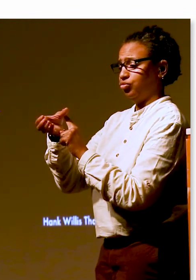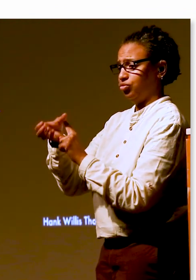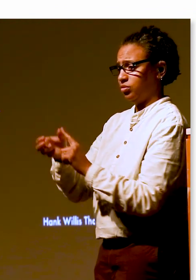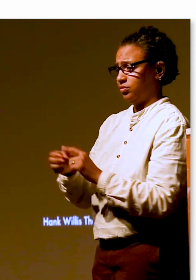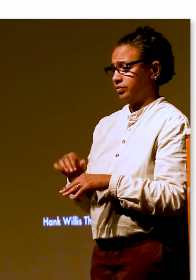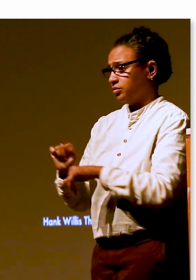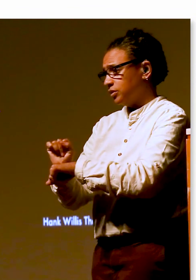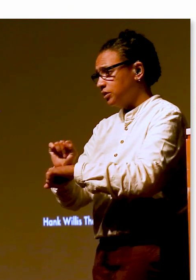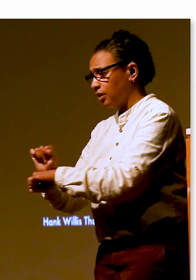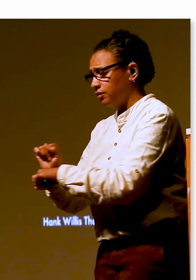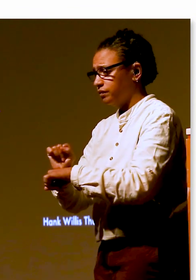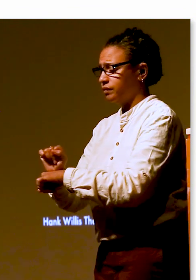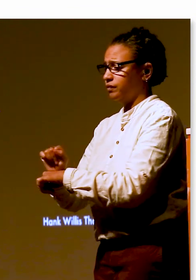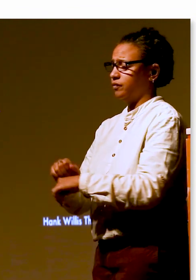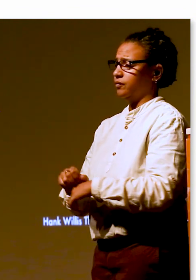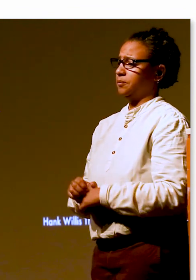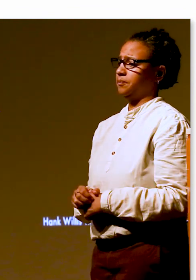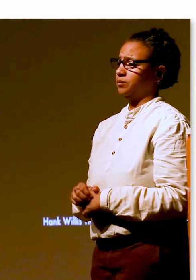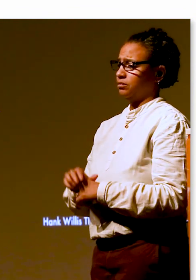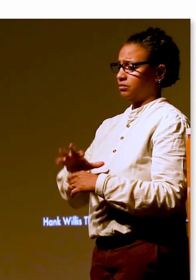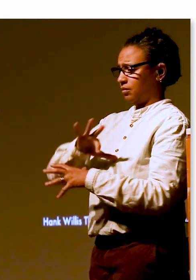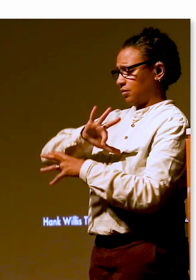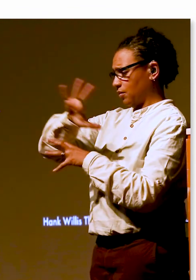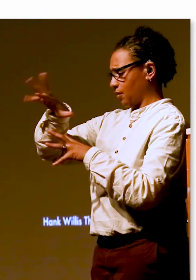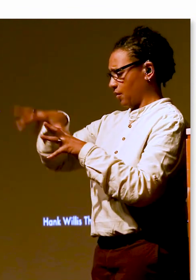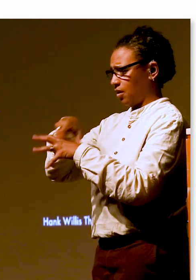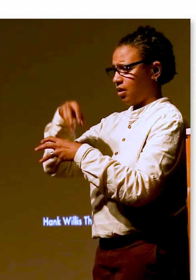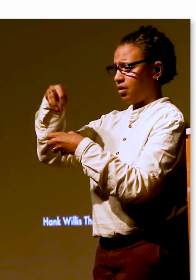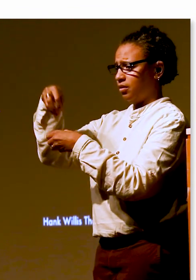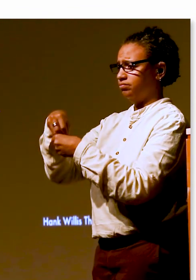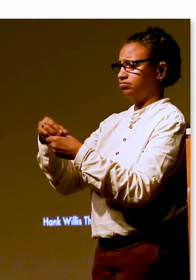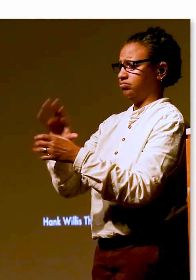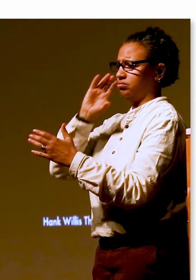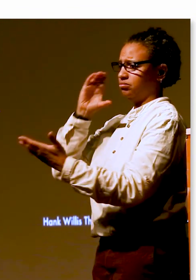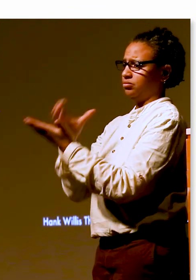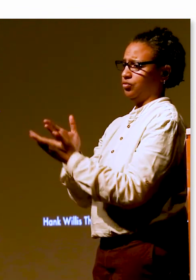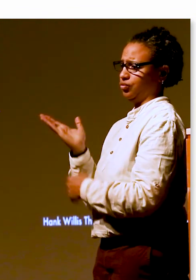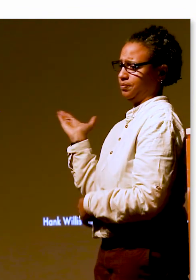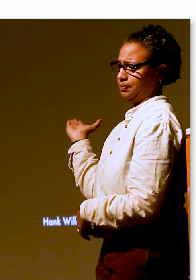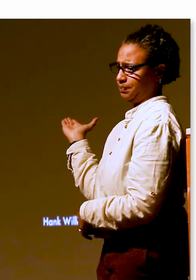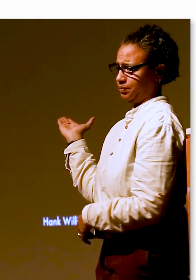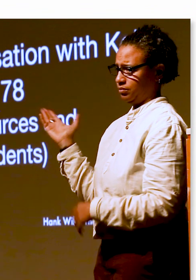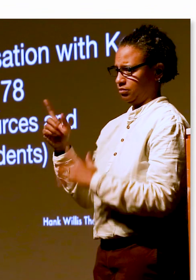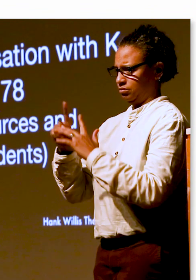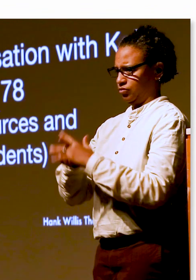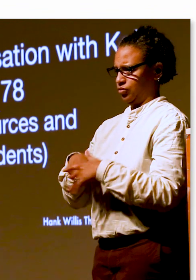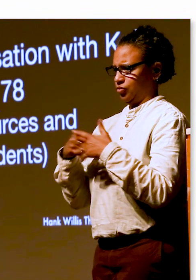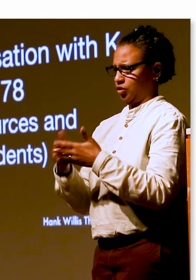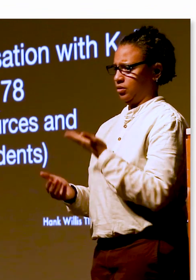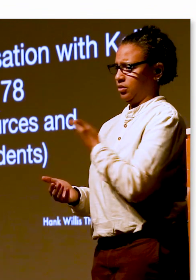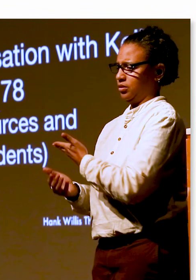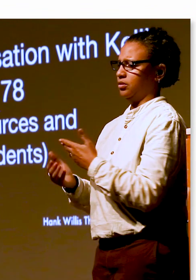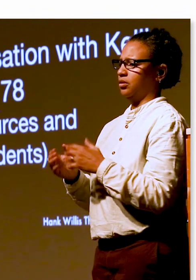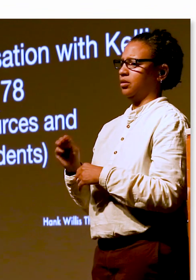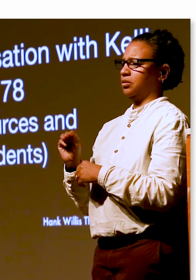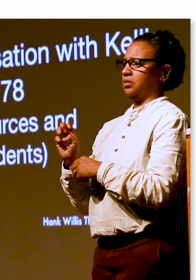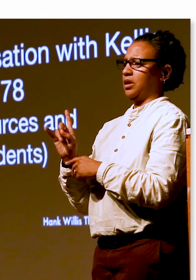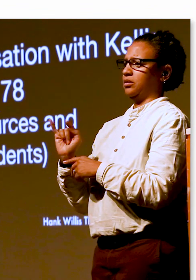onto one. I also wanted to start tonight's meditation with a quote from